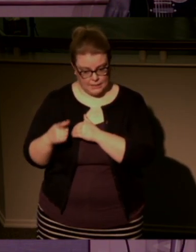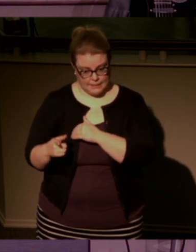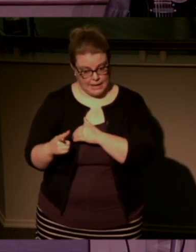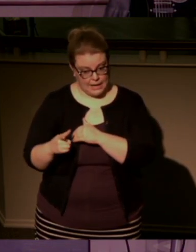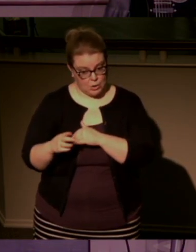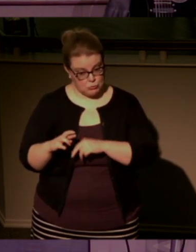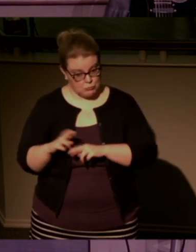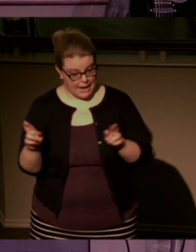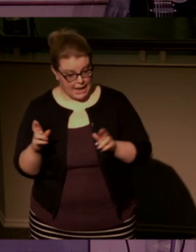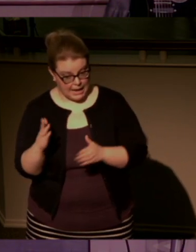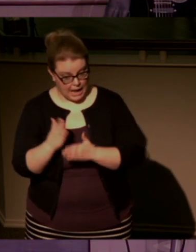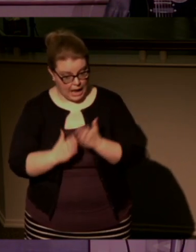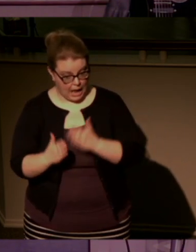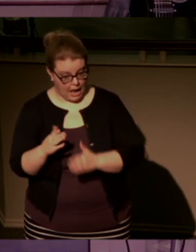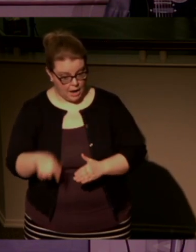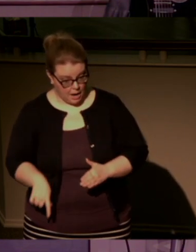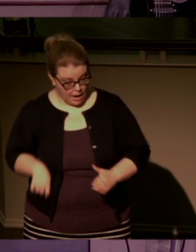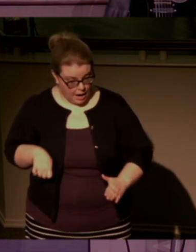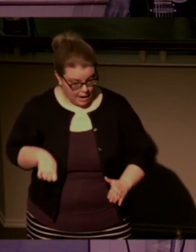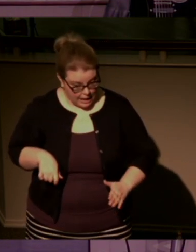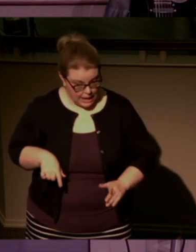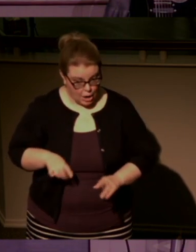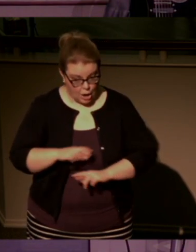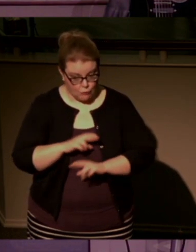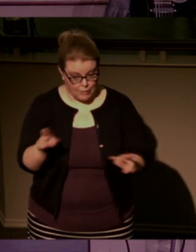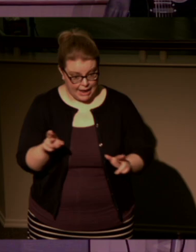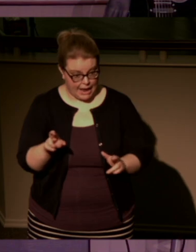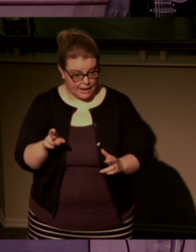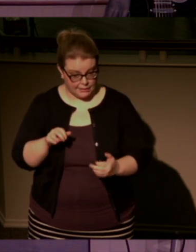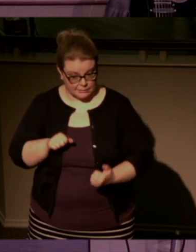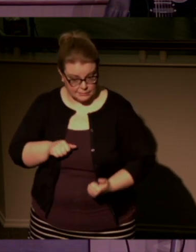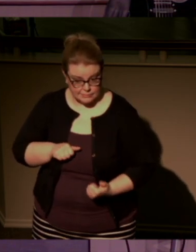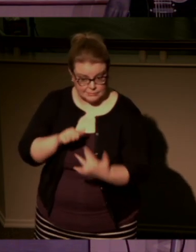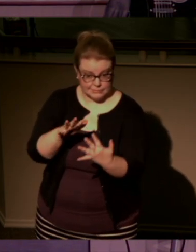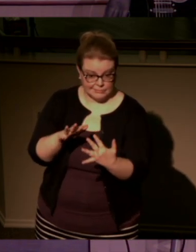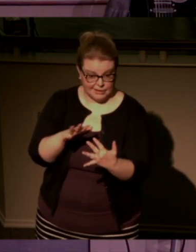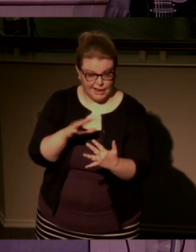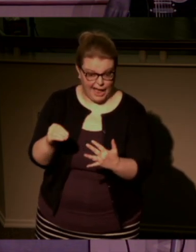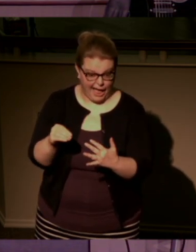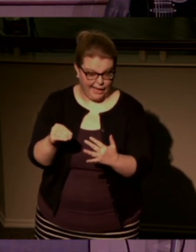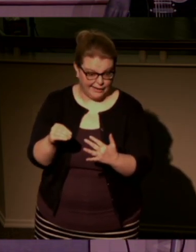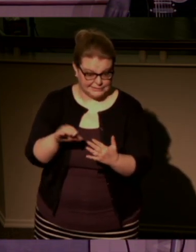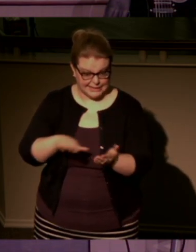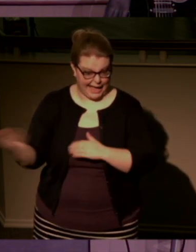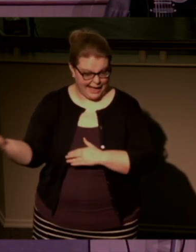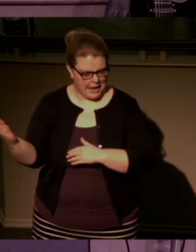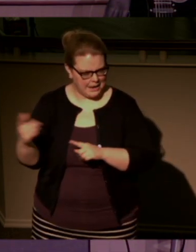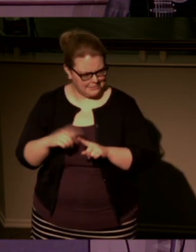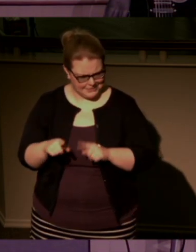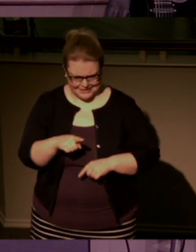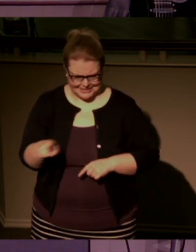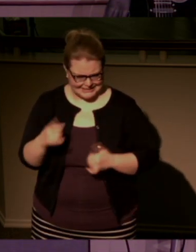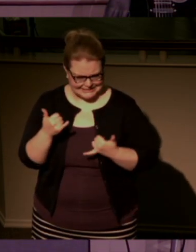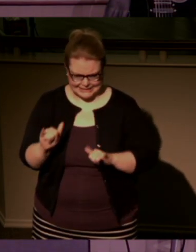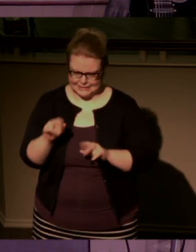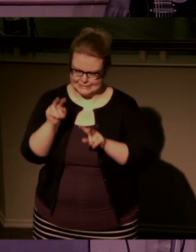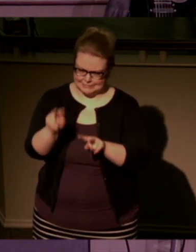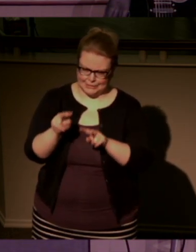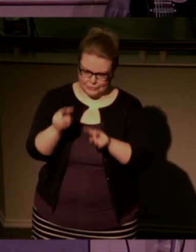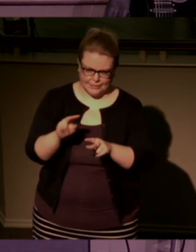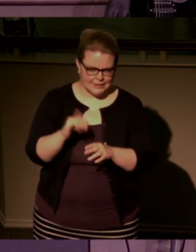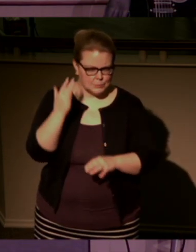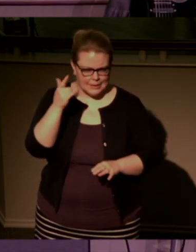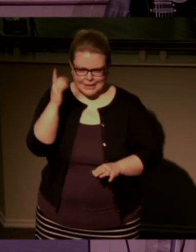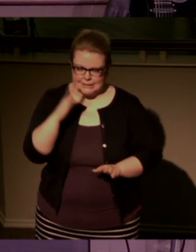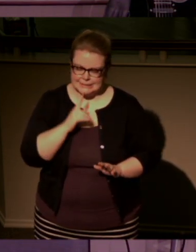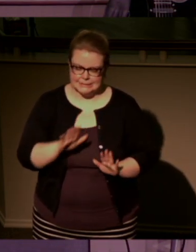swords. They think they're about to have to walk out there and get slaughtered. But in fact, they're still spectators. That's why God was like,